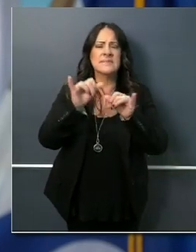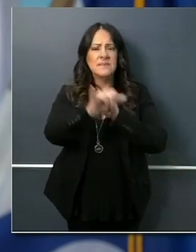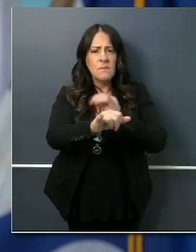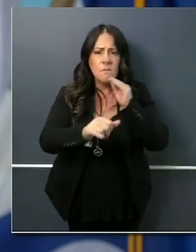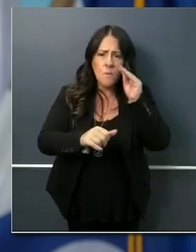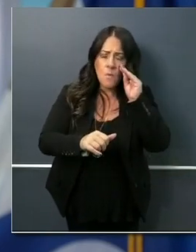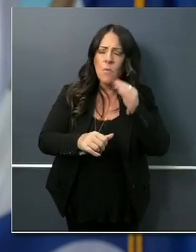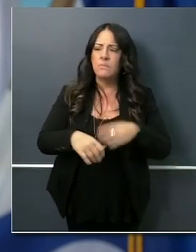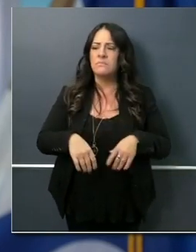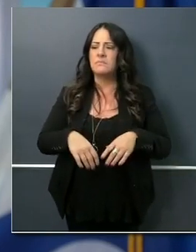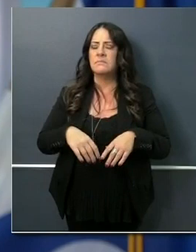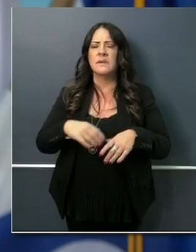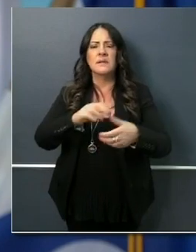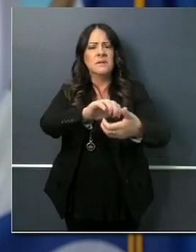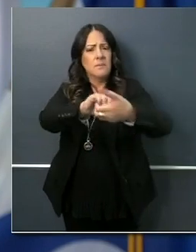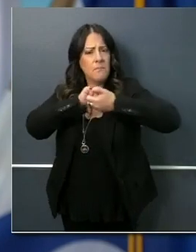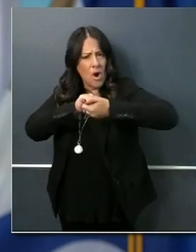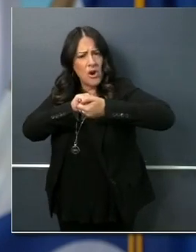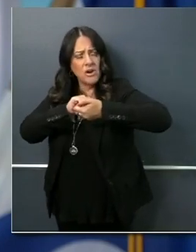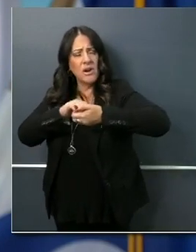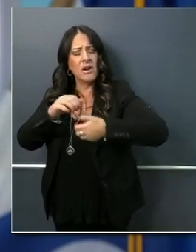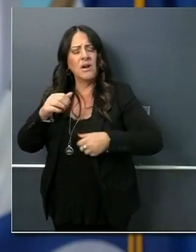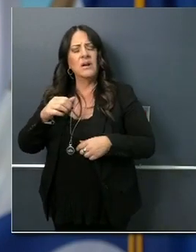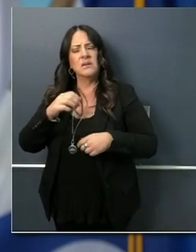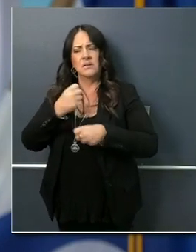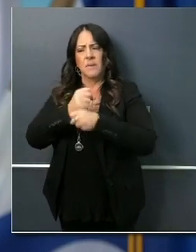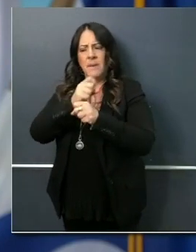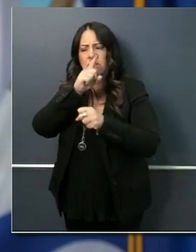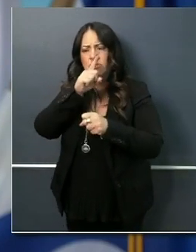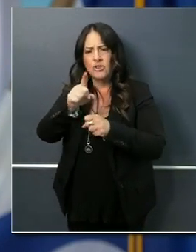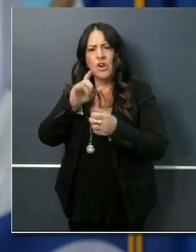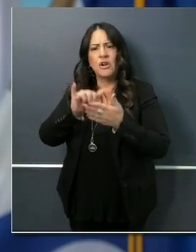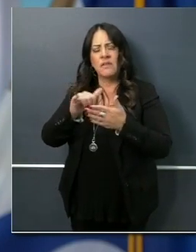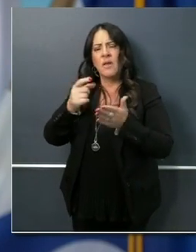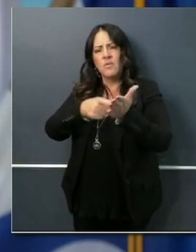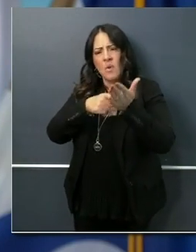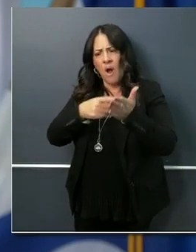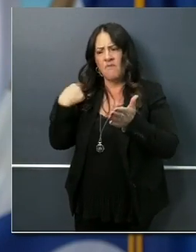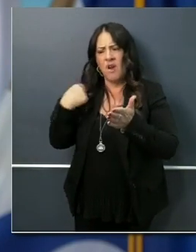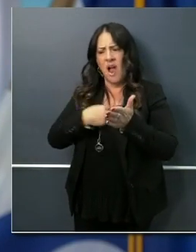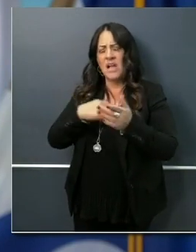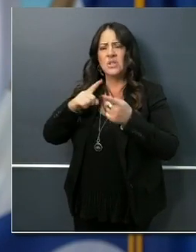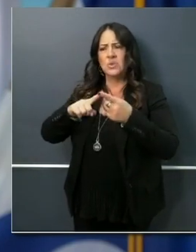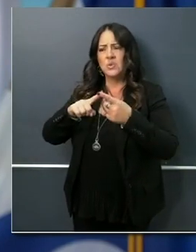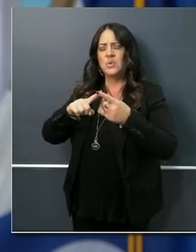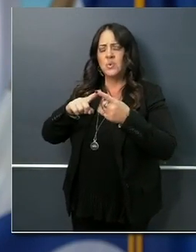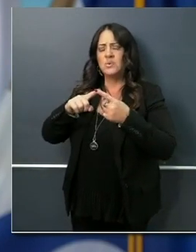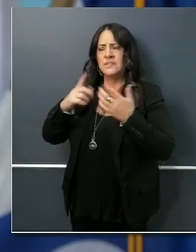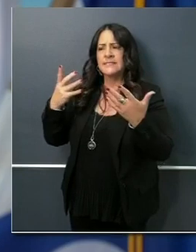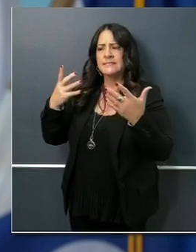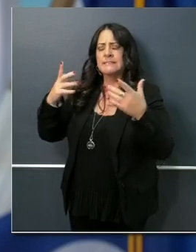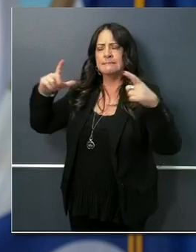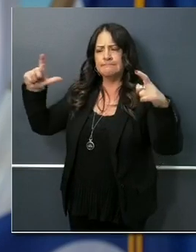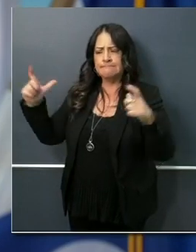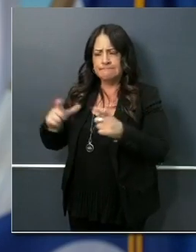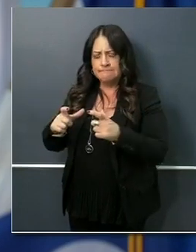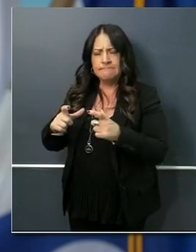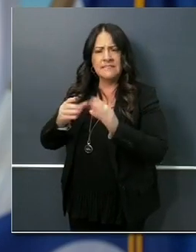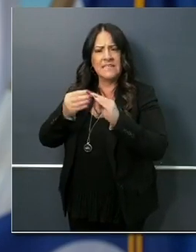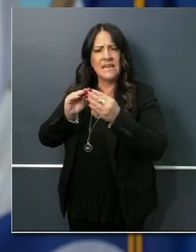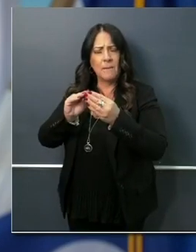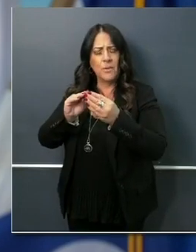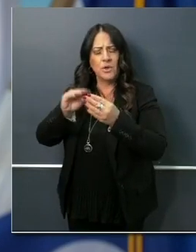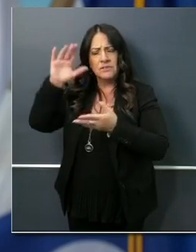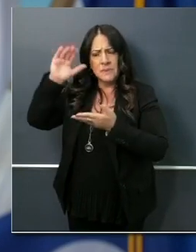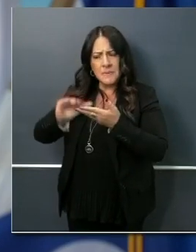this work, continuing to advance the resolve that is required as we, again, all of us have a little cabin fever and